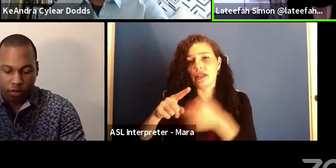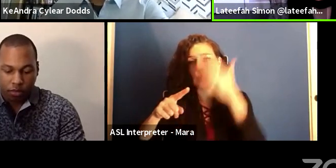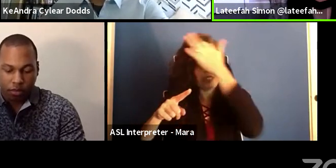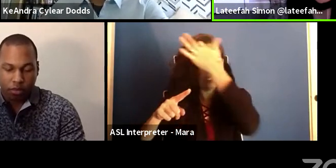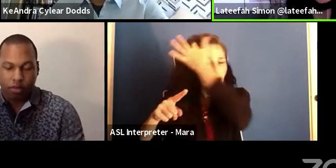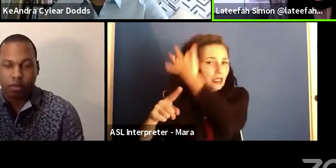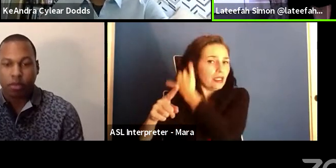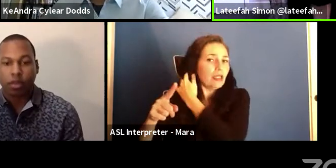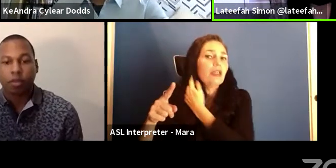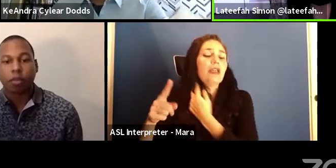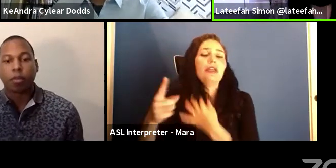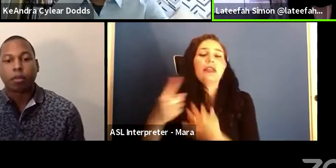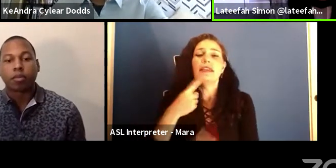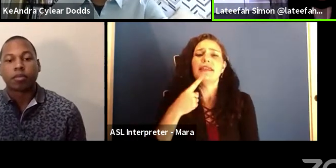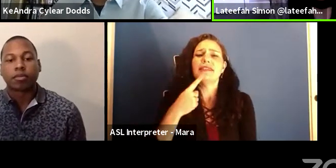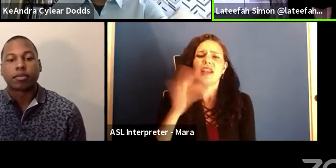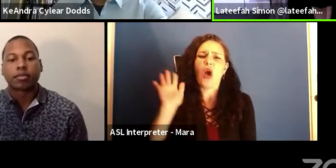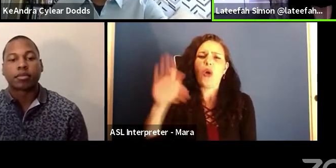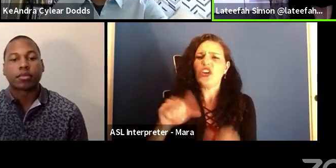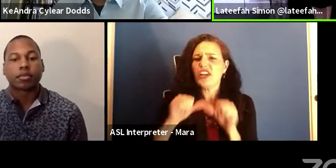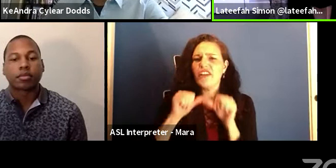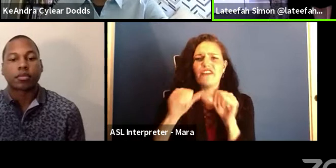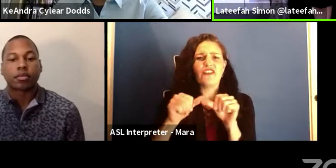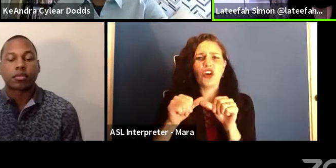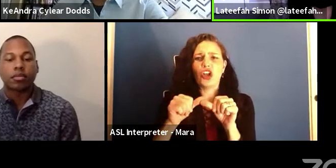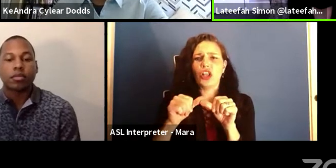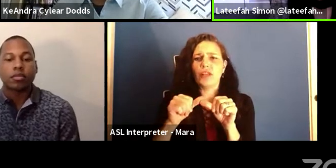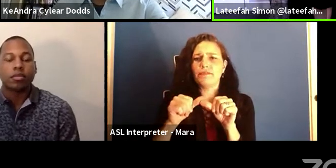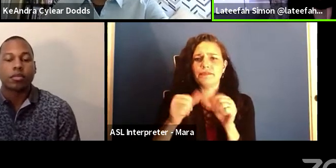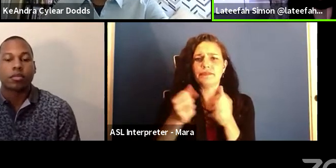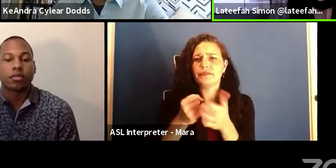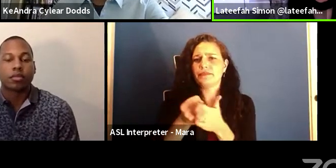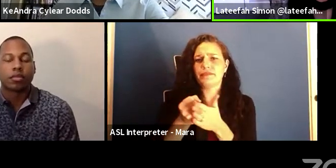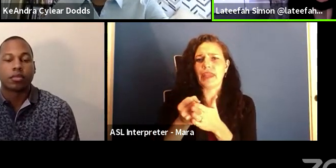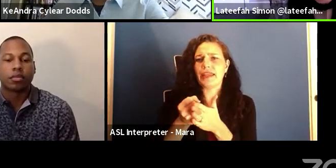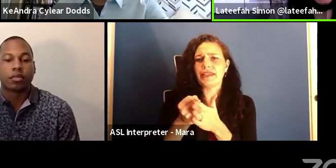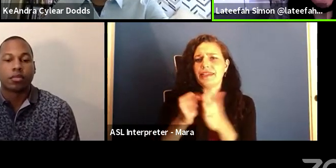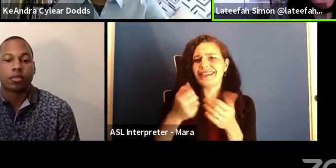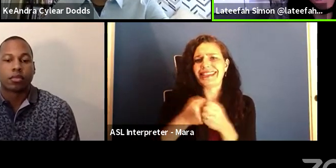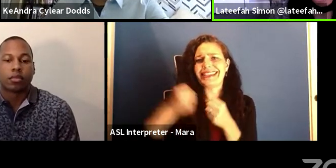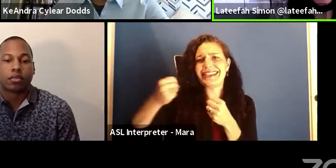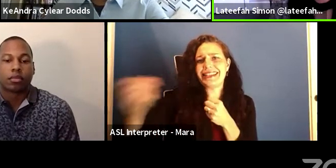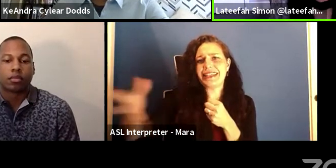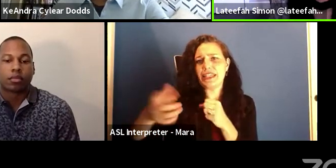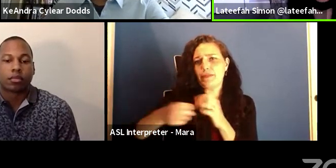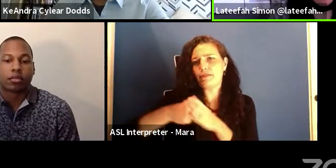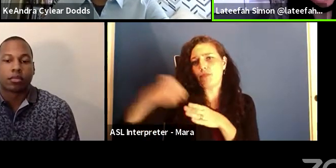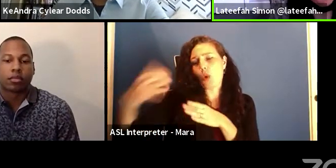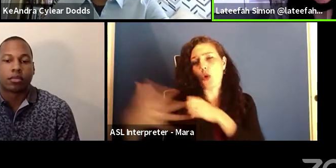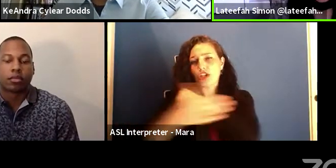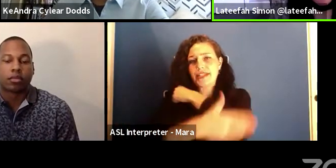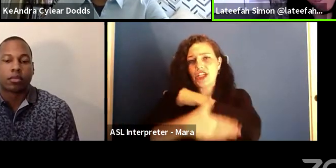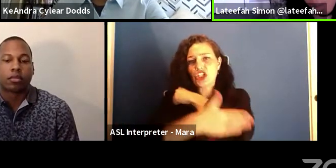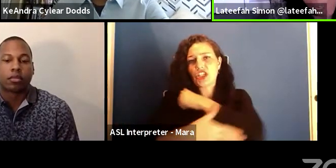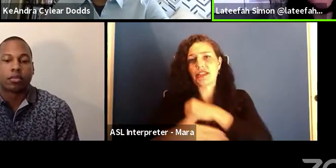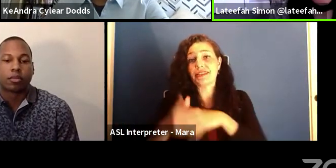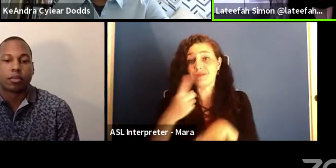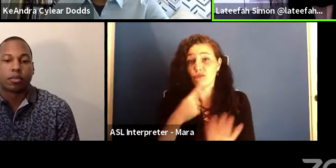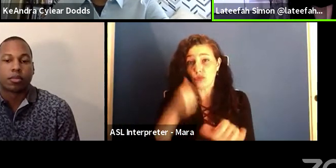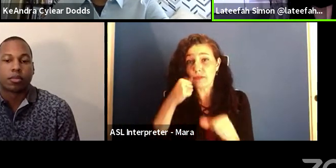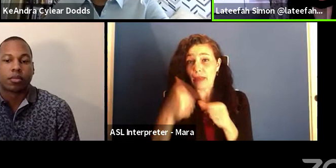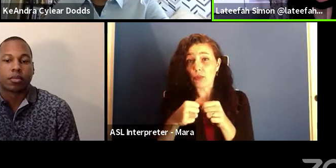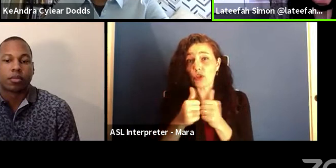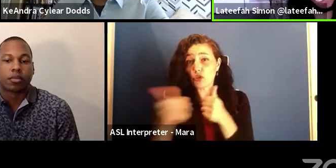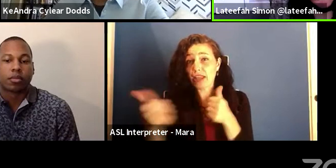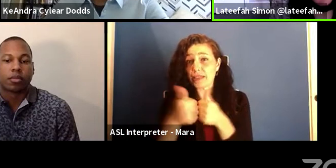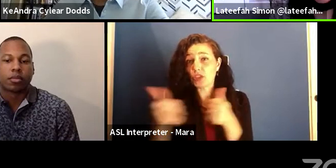backs of Americans and saying that they were going to go full throttle on deportations, you know, transportation is in mobility. It must be looked